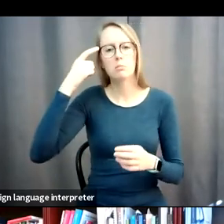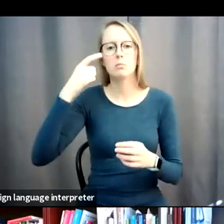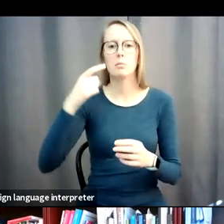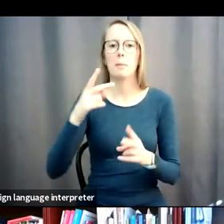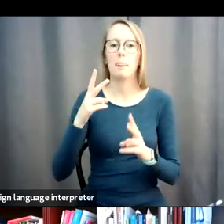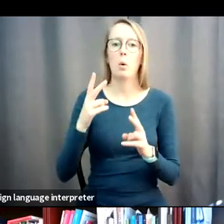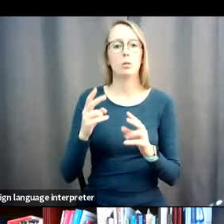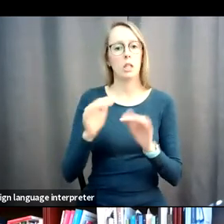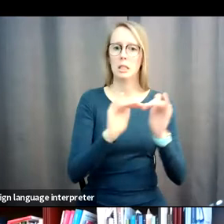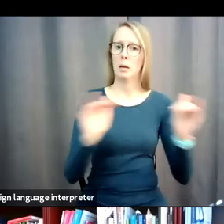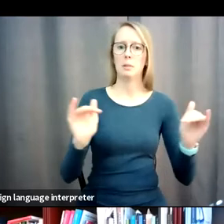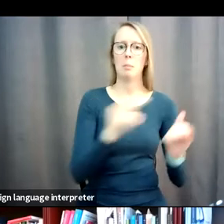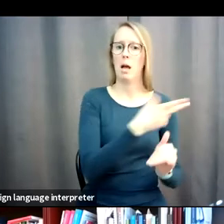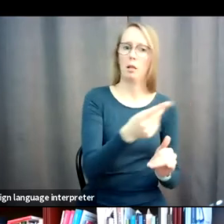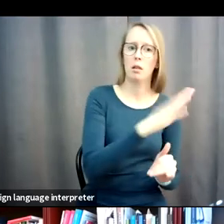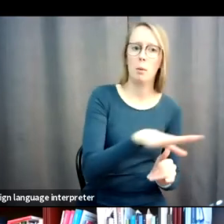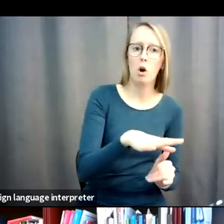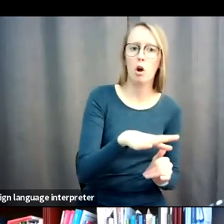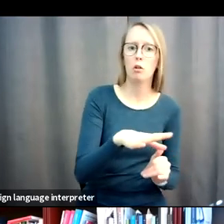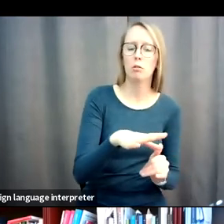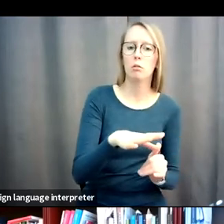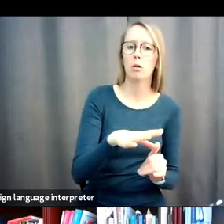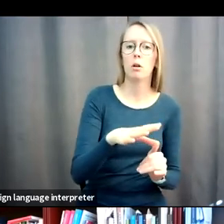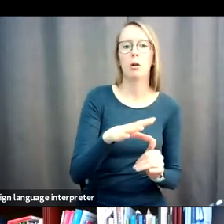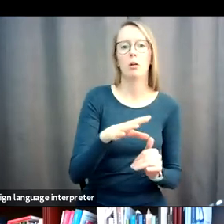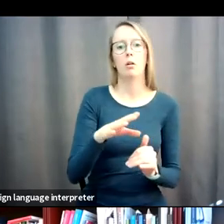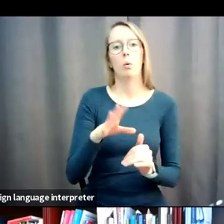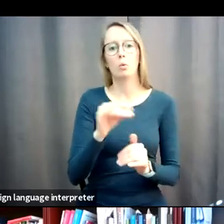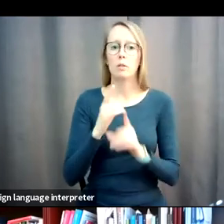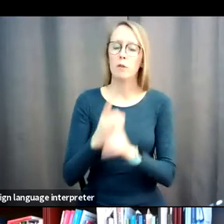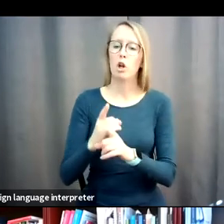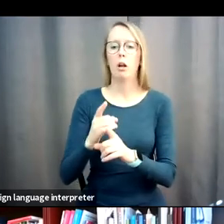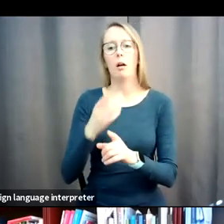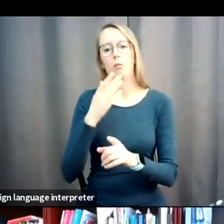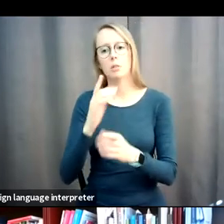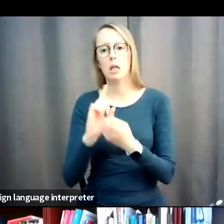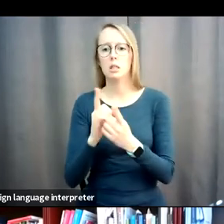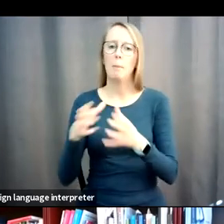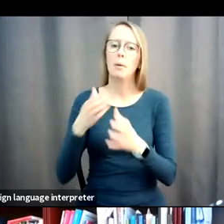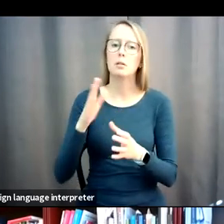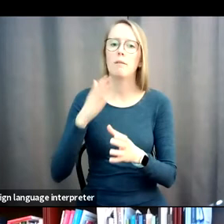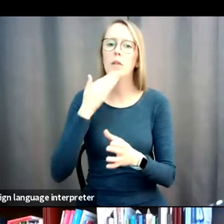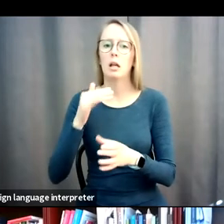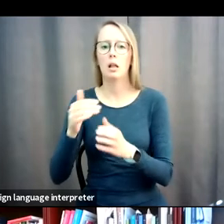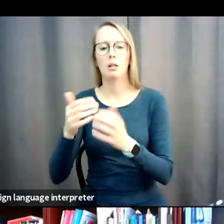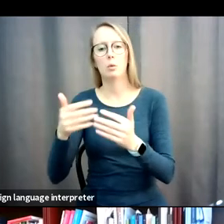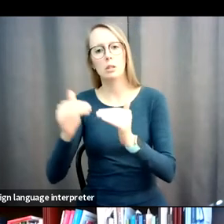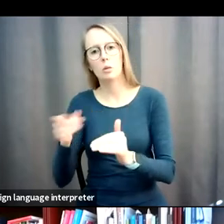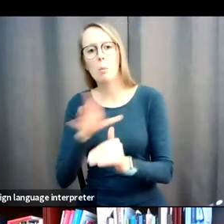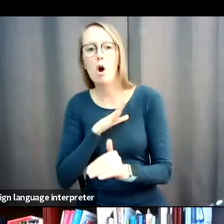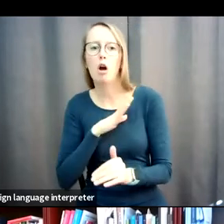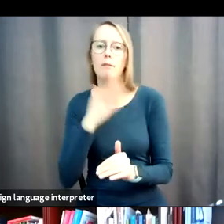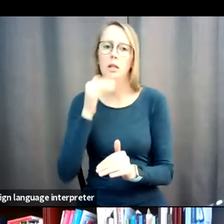to be provided with disability and age appropriate assistance to realize that right.